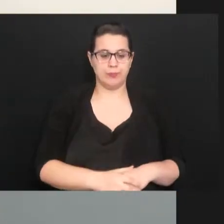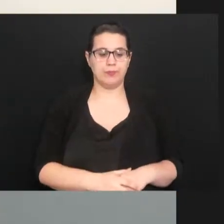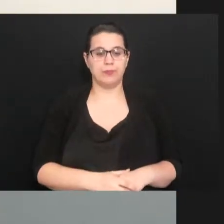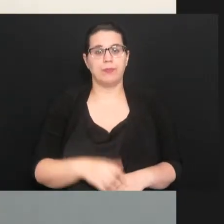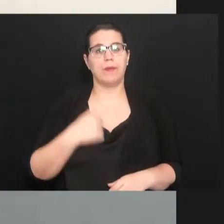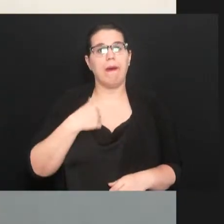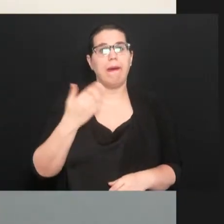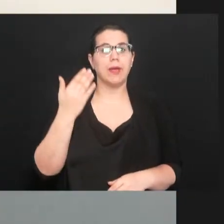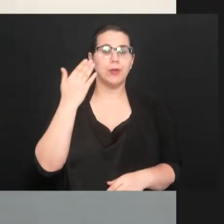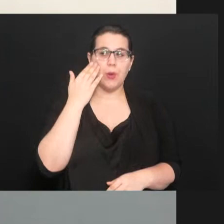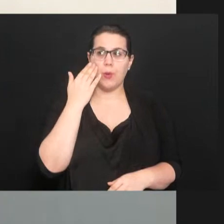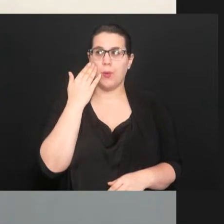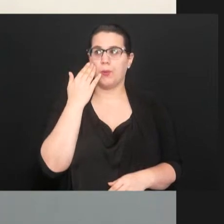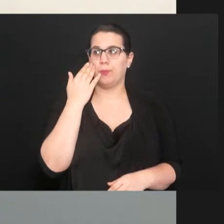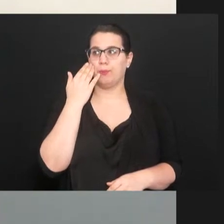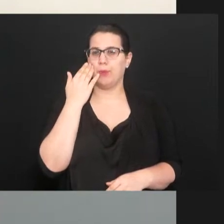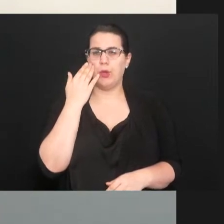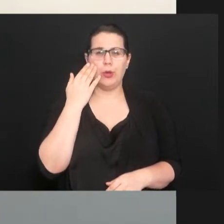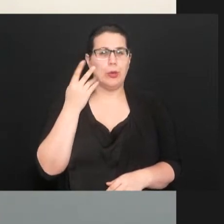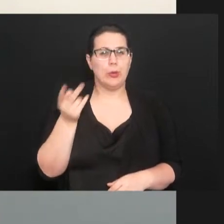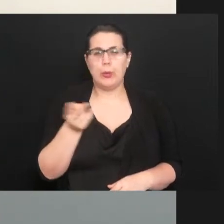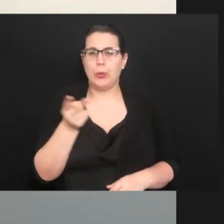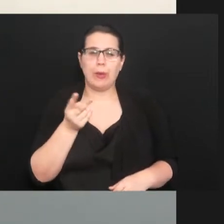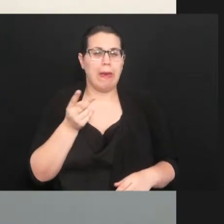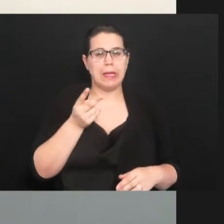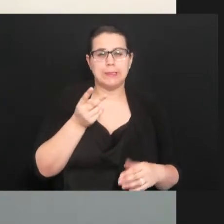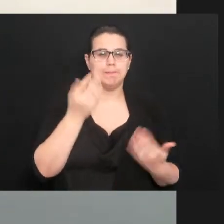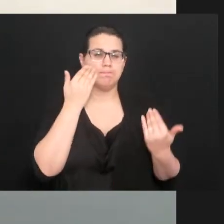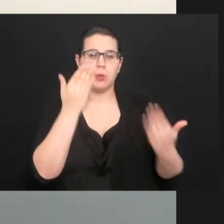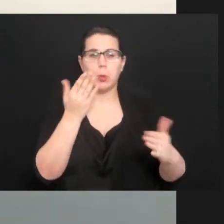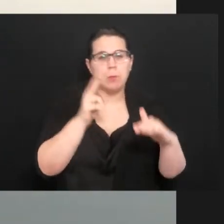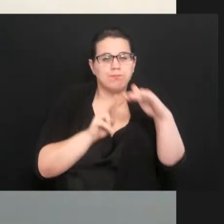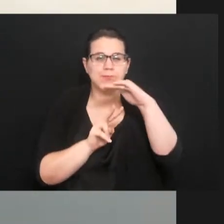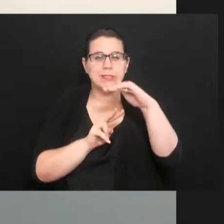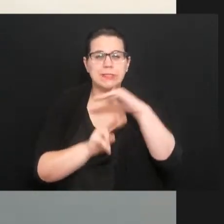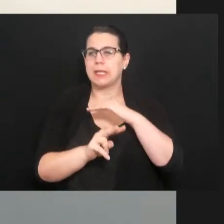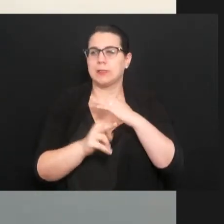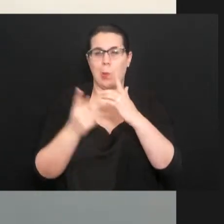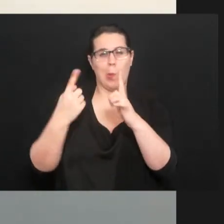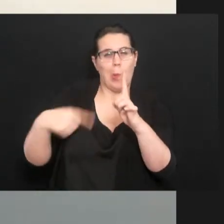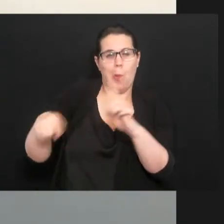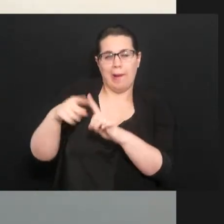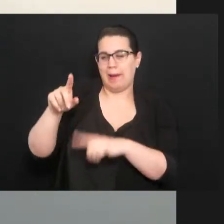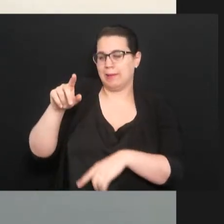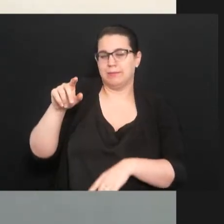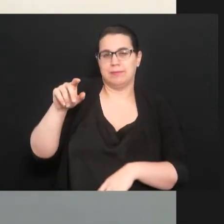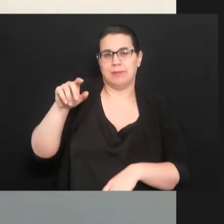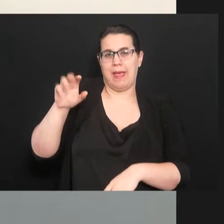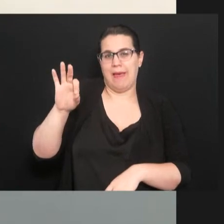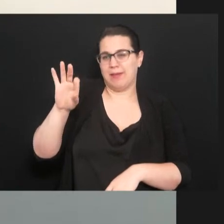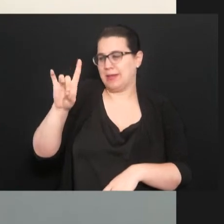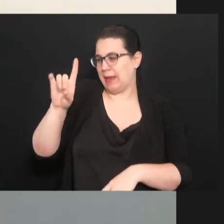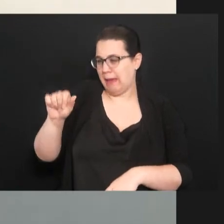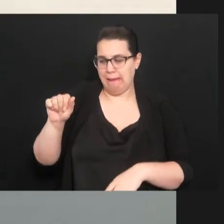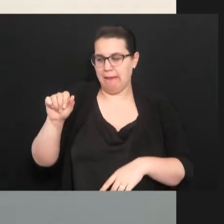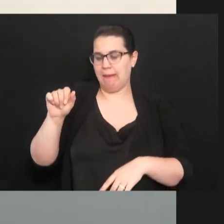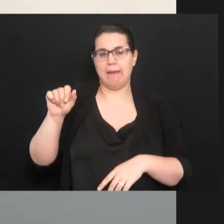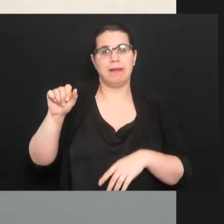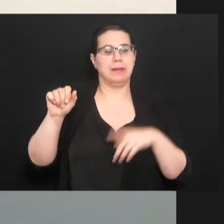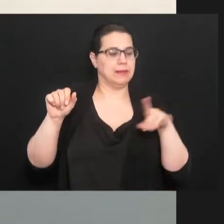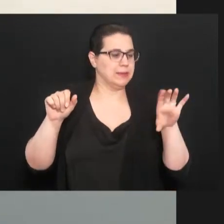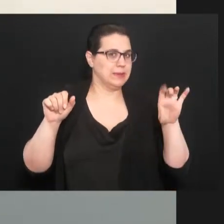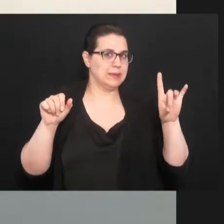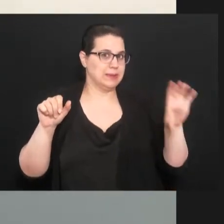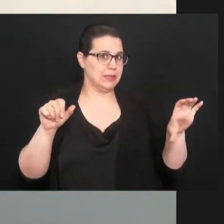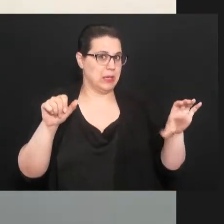predict when the CDC and the FDA are going to do something, but do you have an idea for when that 5 to 11-year-old group may